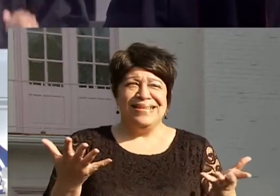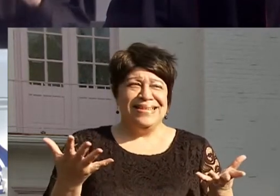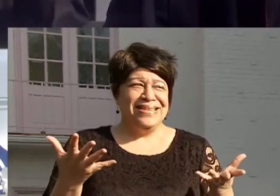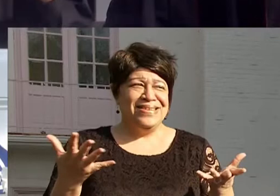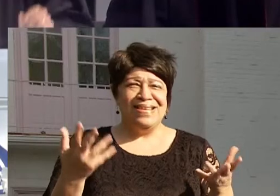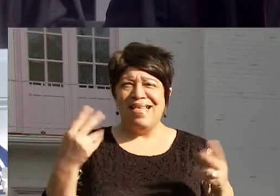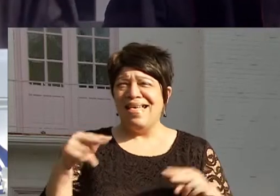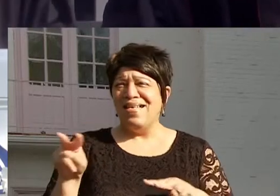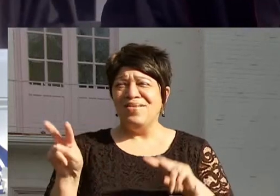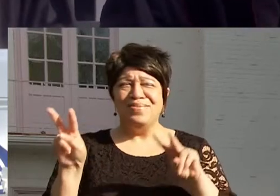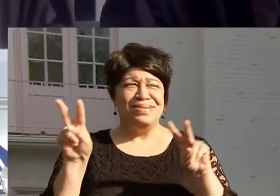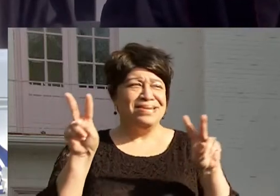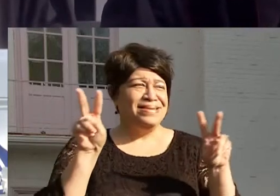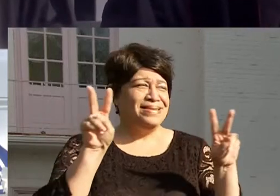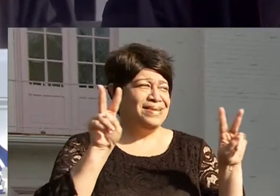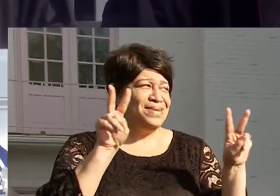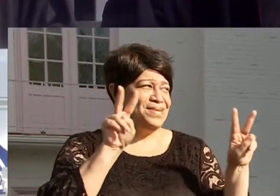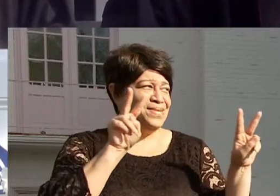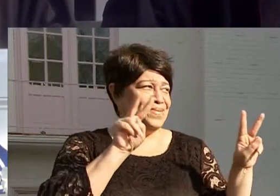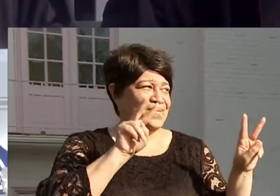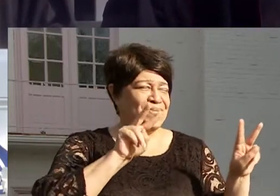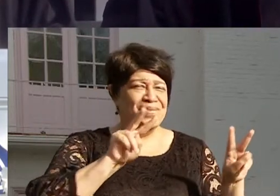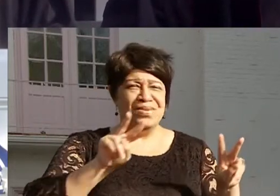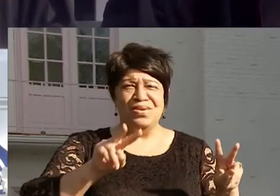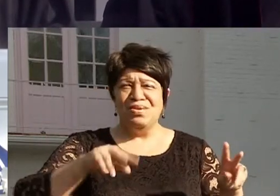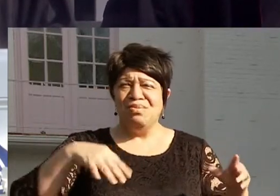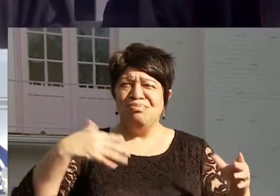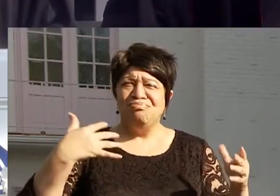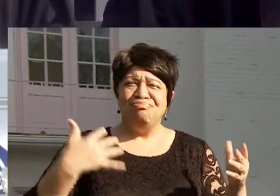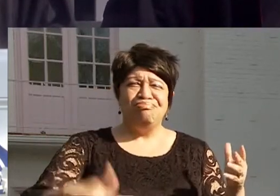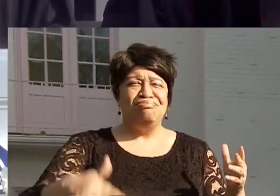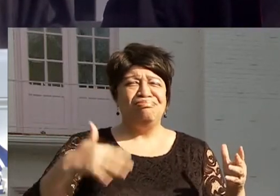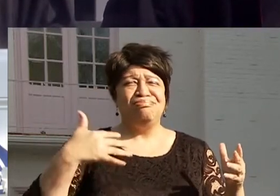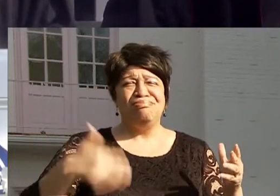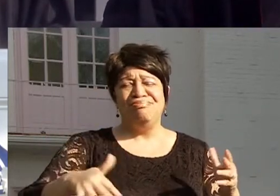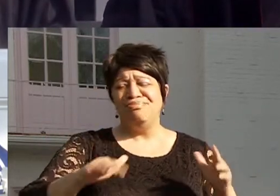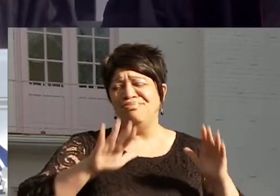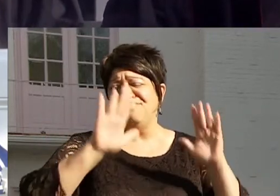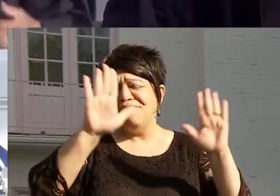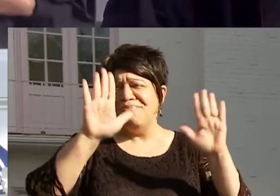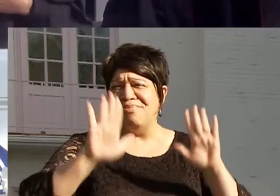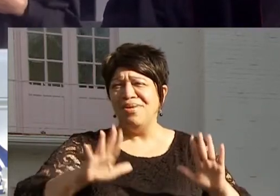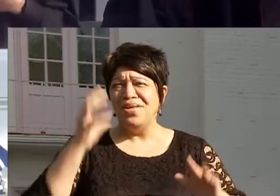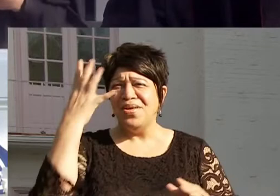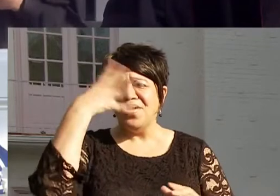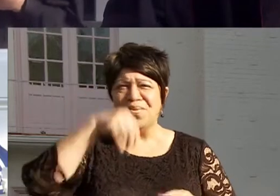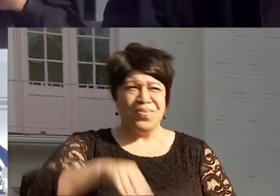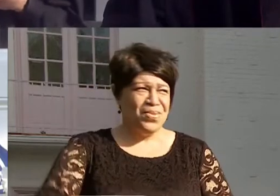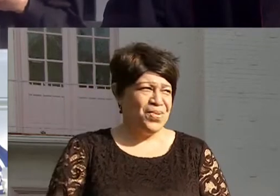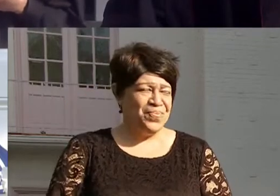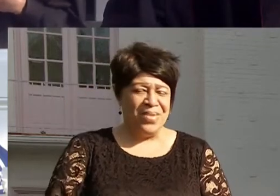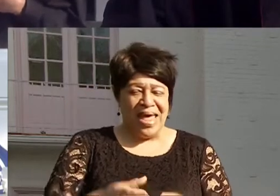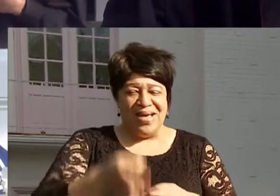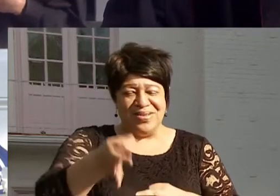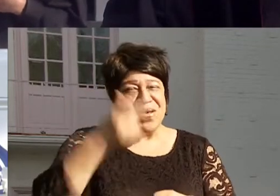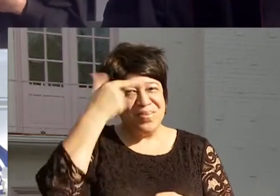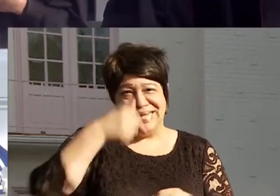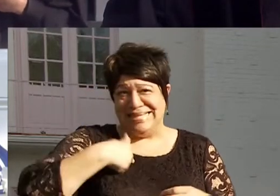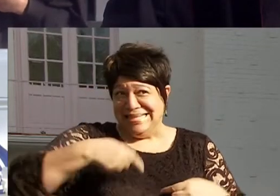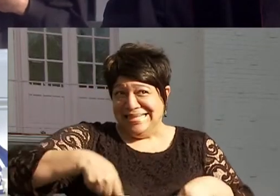Looking out at you is just absolutely amazing and beautiful. I'm stalling because I'm nervous.